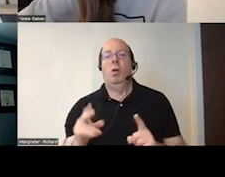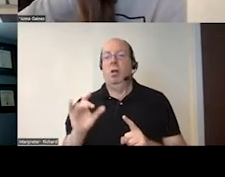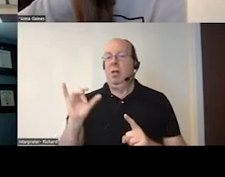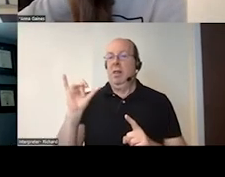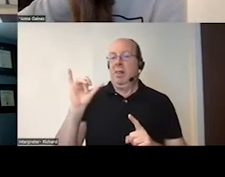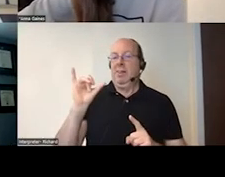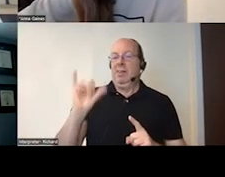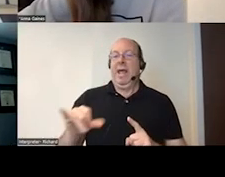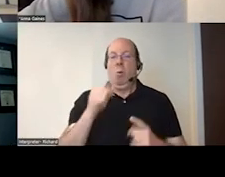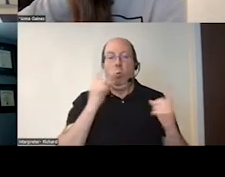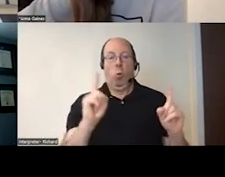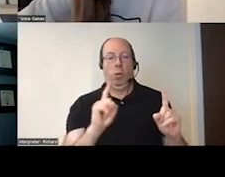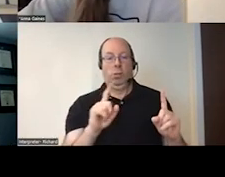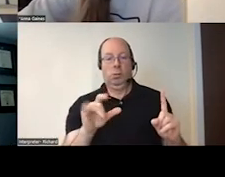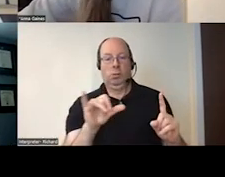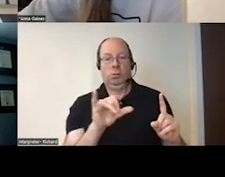or this isn't going to work the same way.